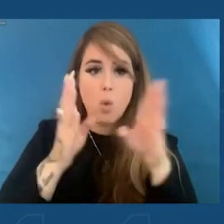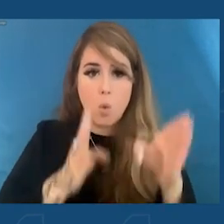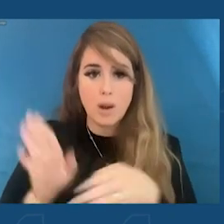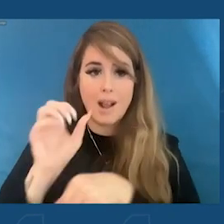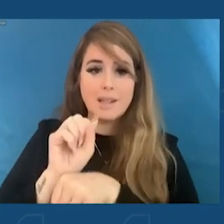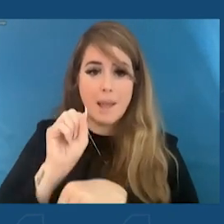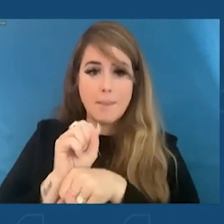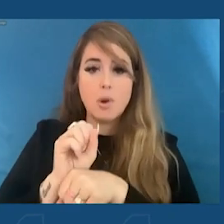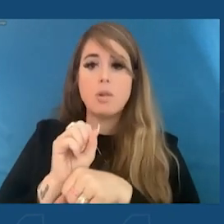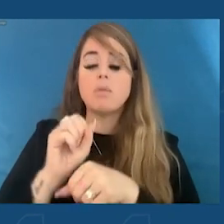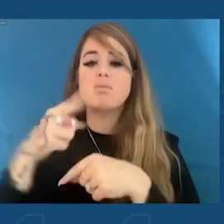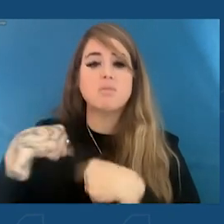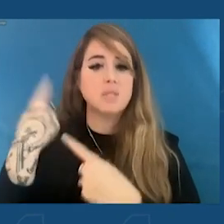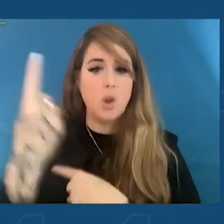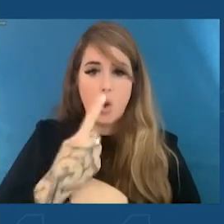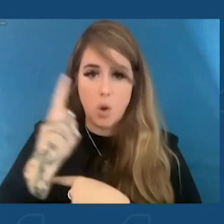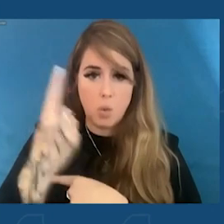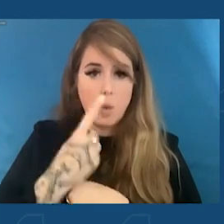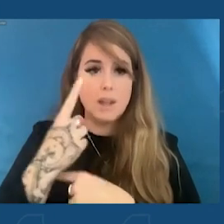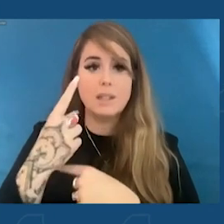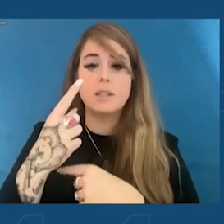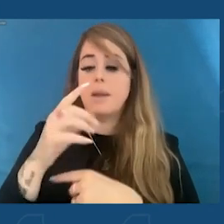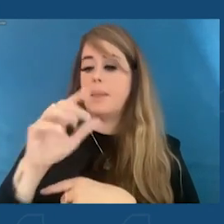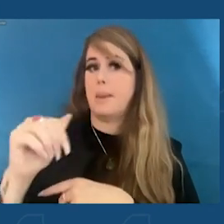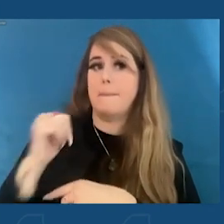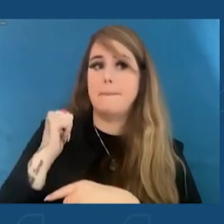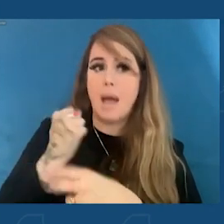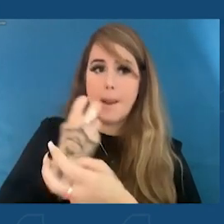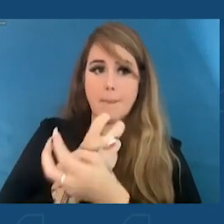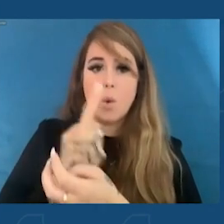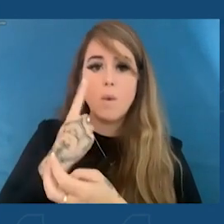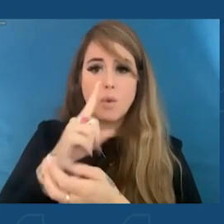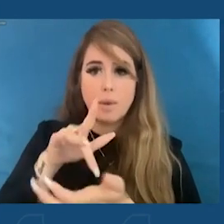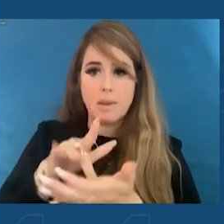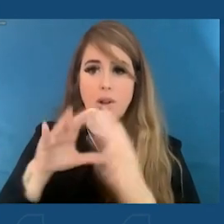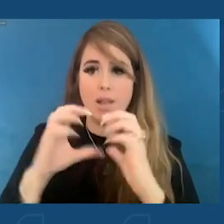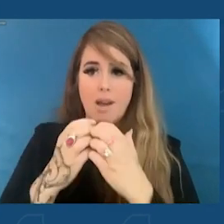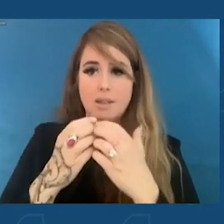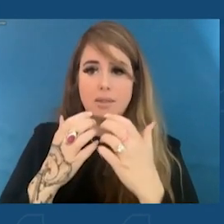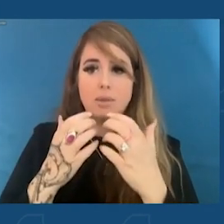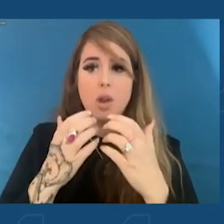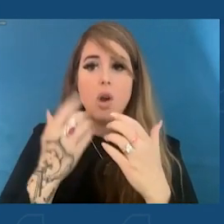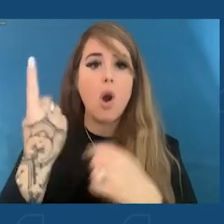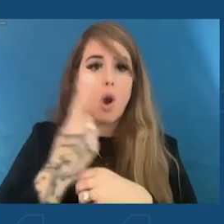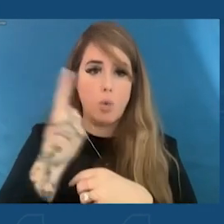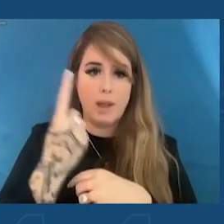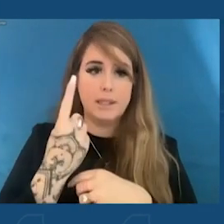has always been the backbone of the middle class. Always.